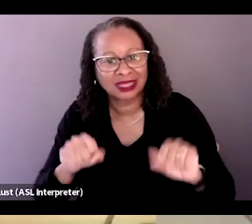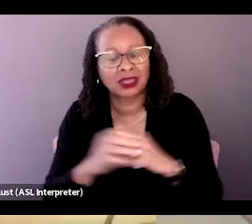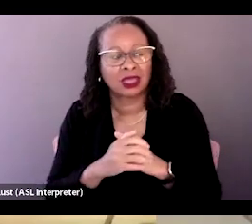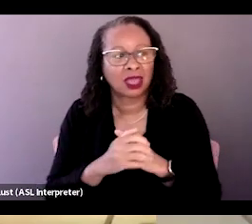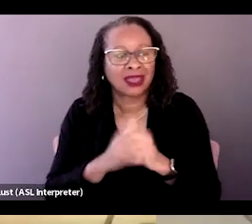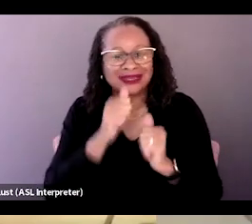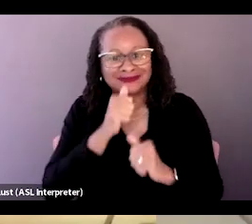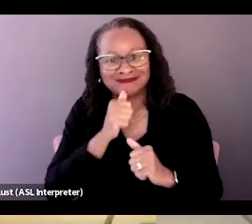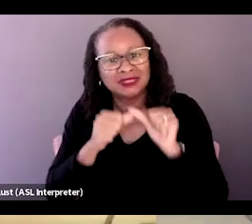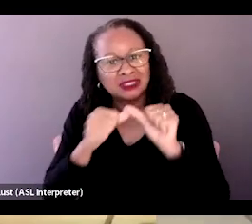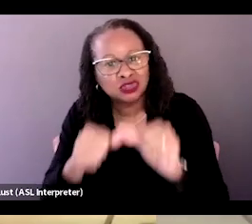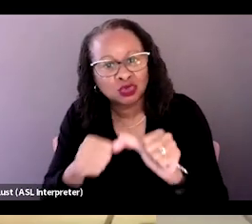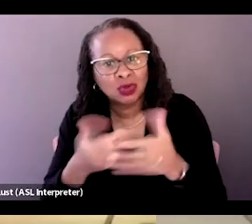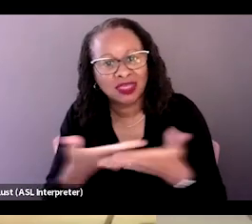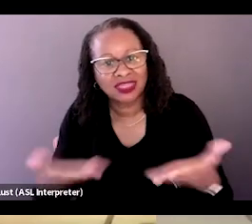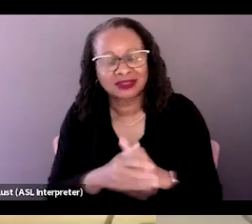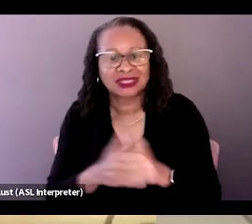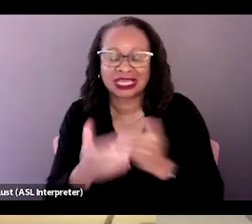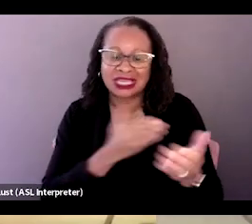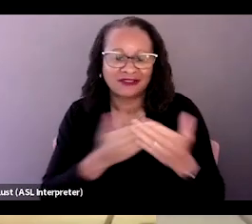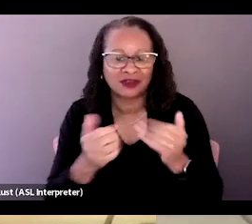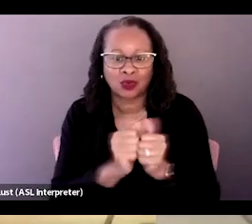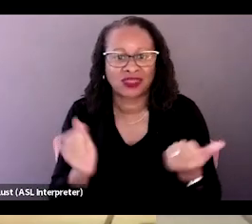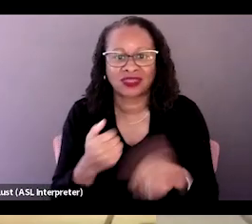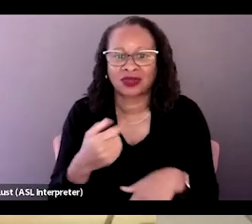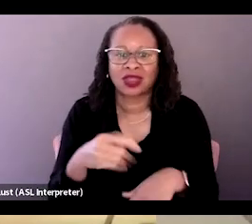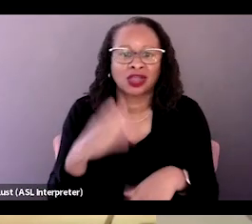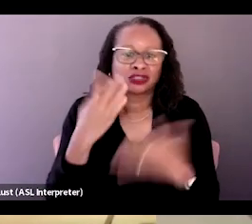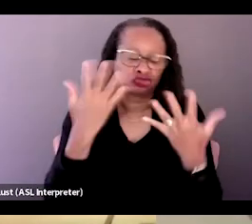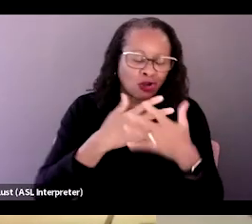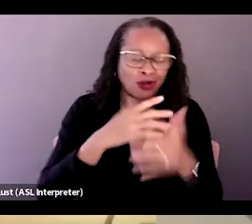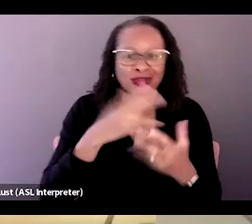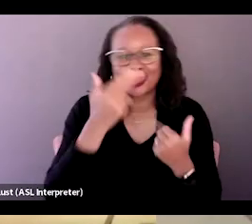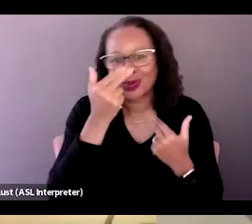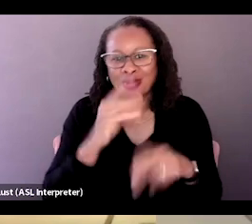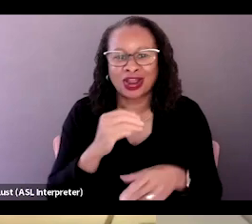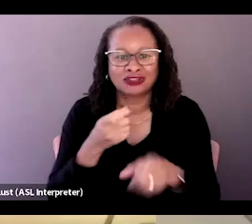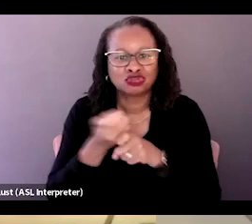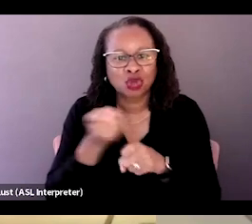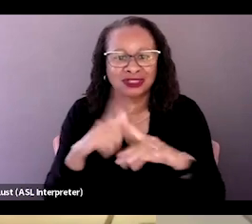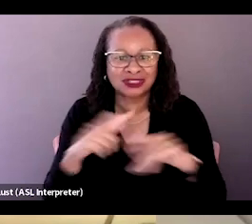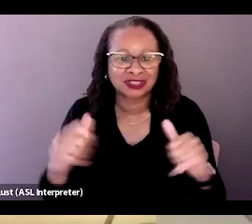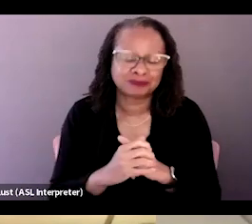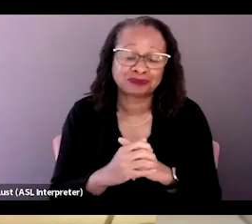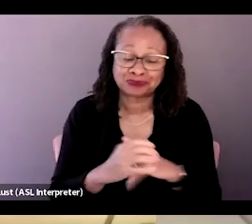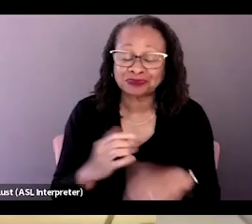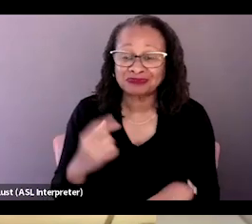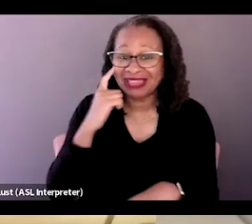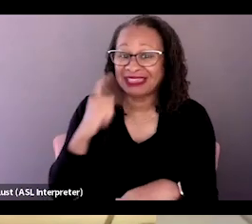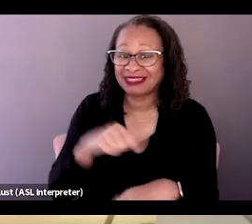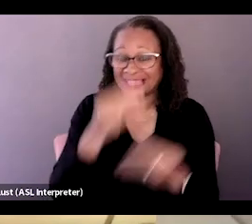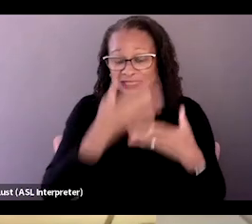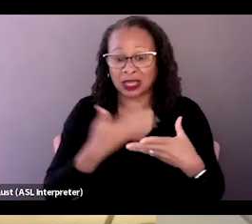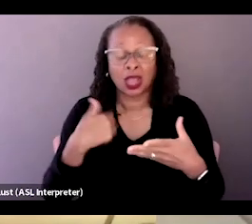things, even with their black humor and jokes and etc. So I think they said to me, we